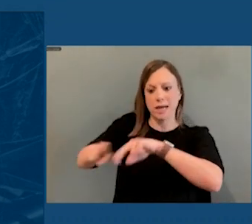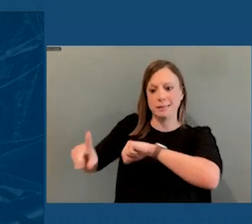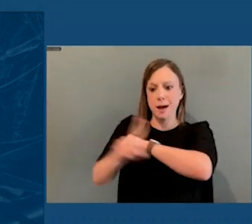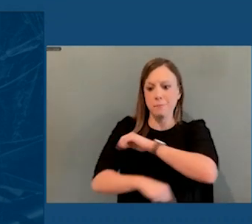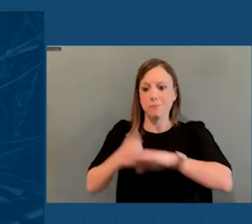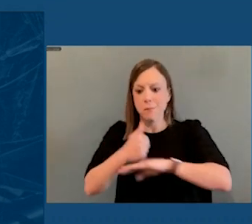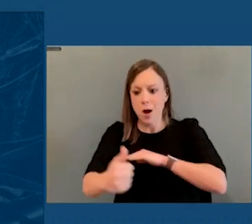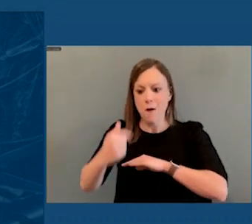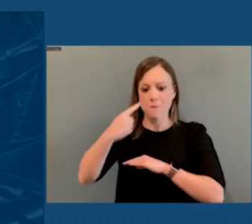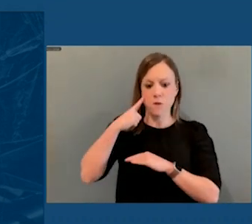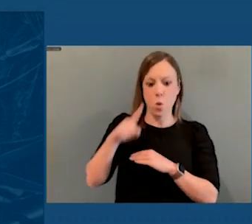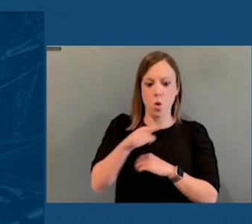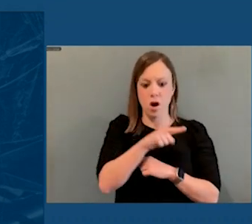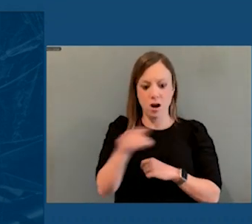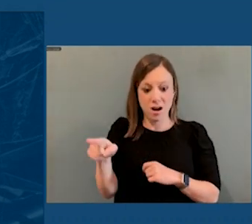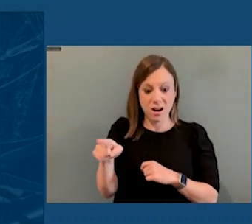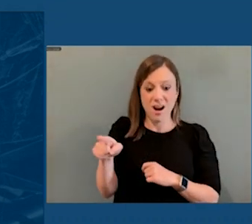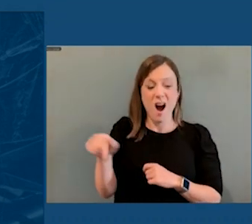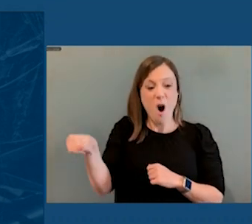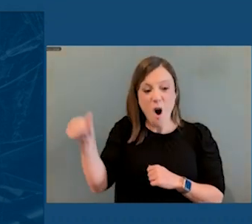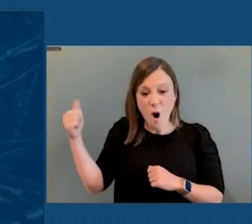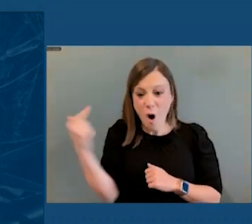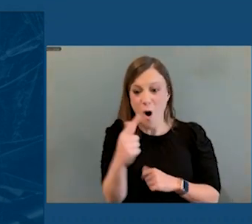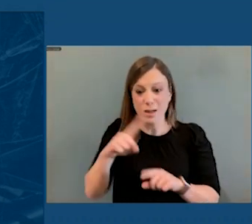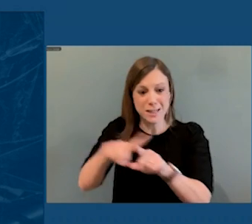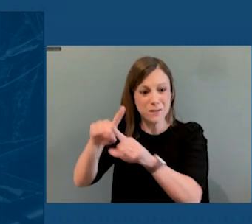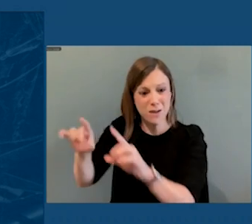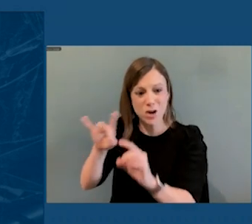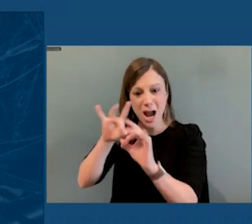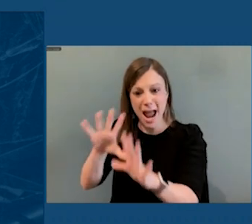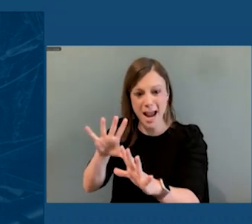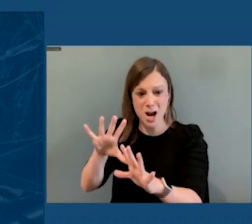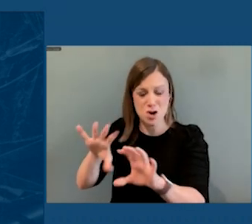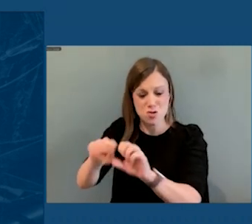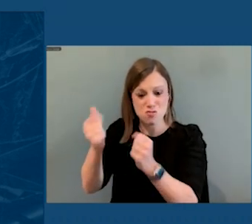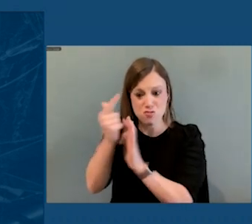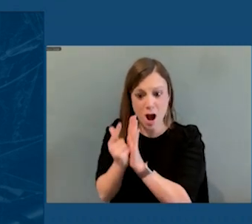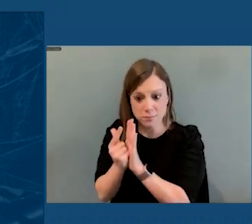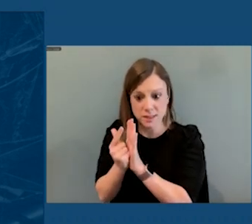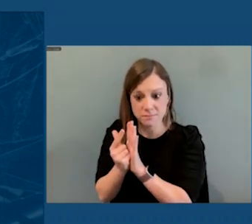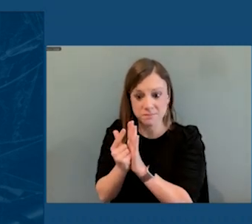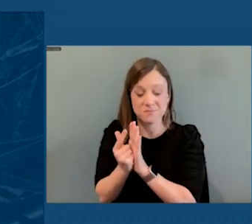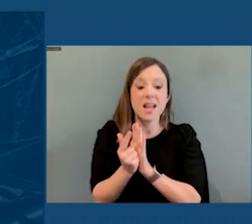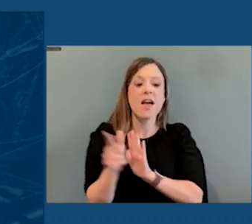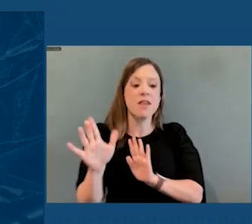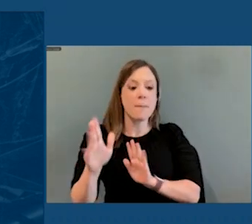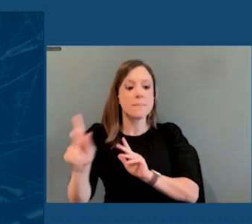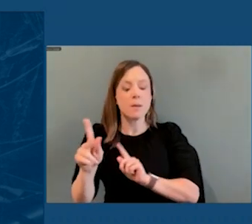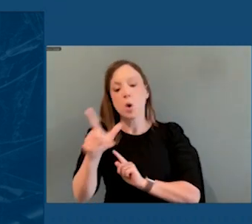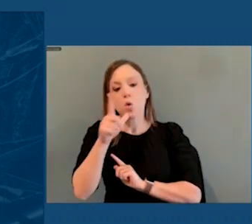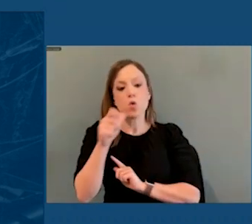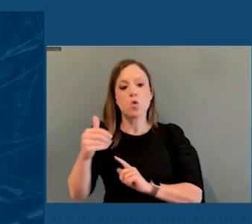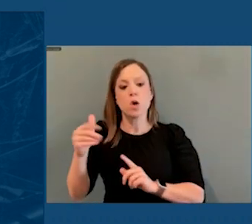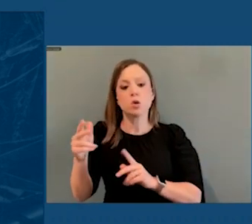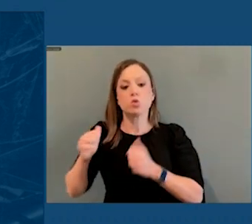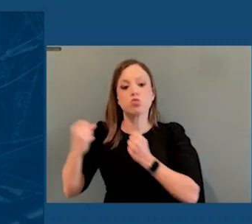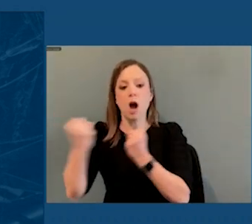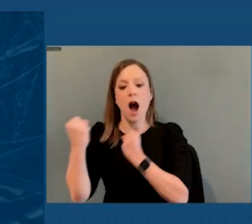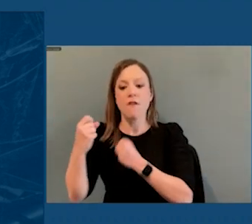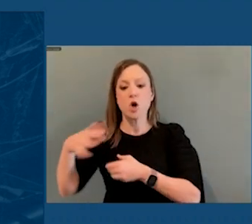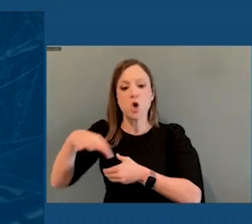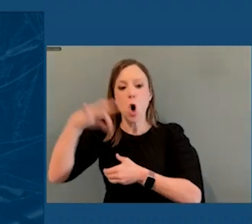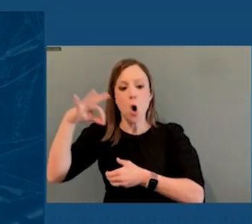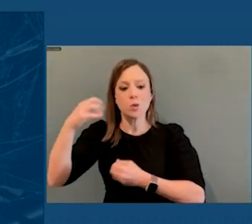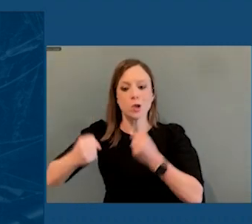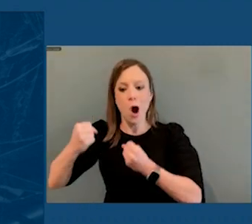trafficking. And we're putting the brakes on those who drive ghost cars with faked or doctored license plates, all to evade